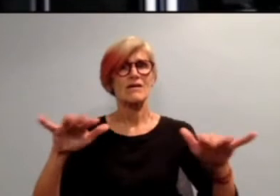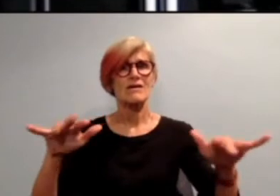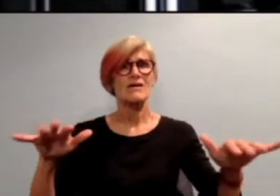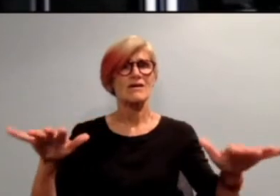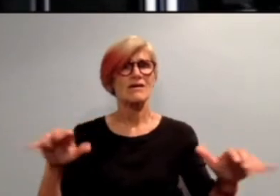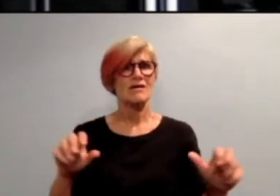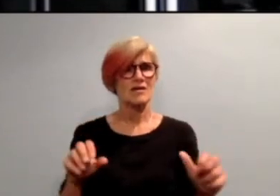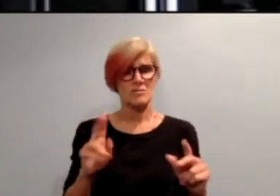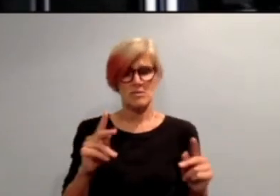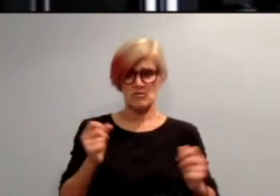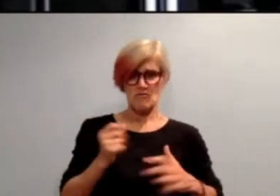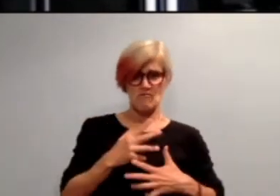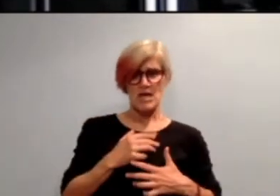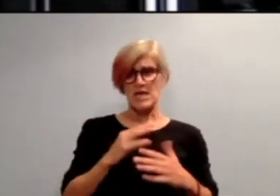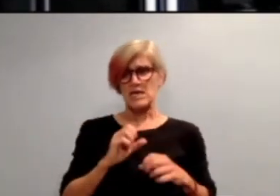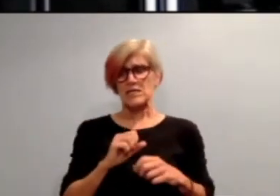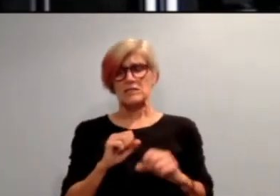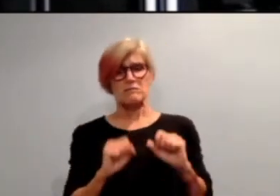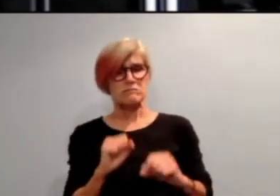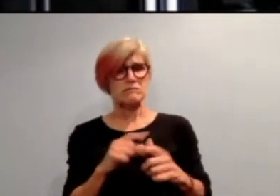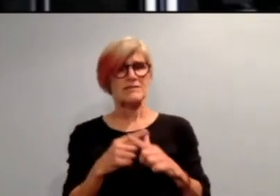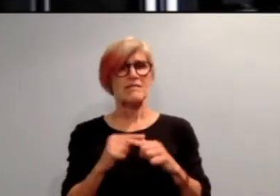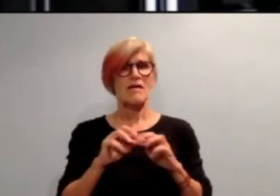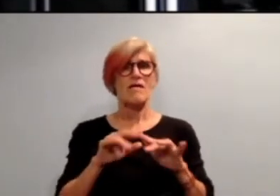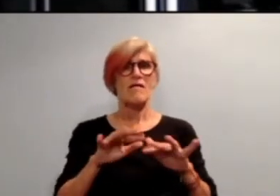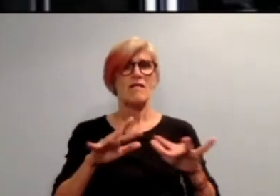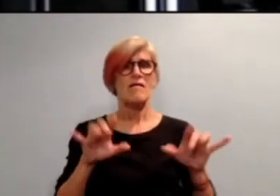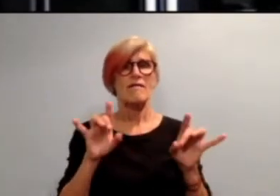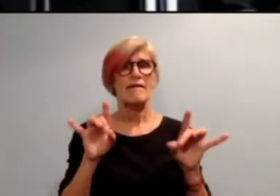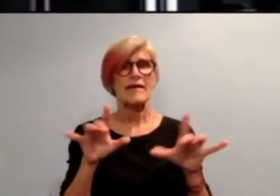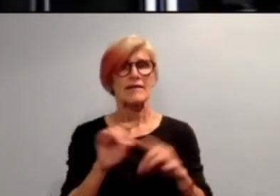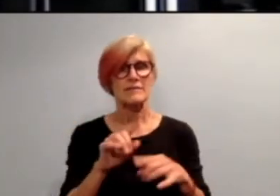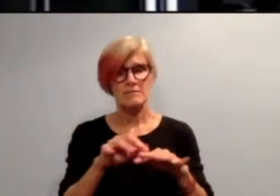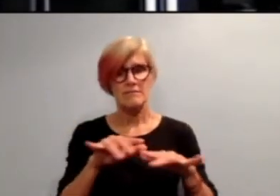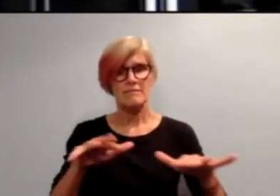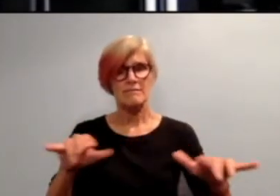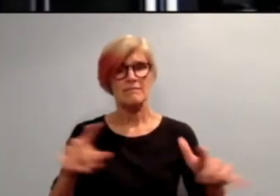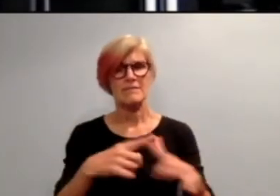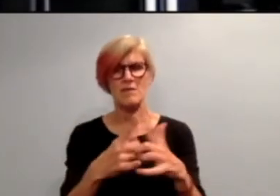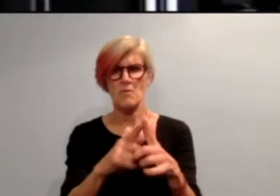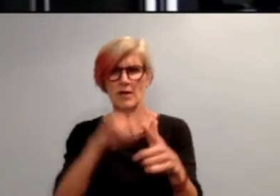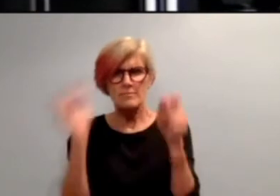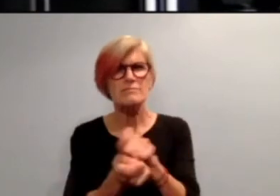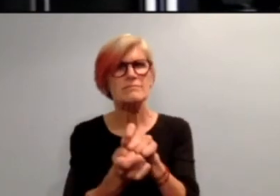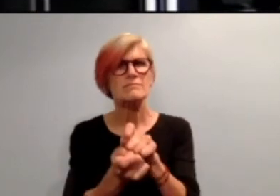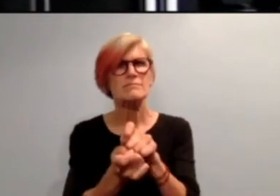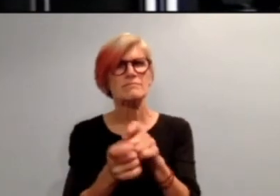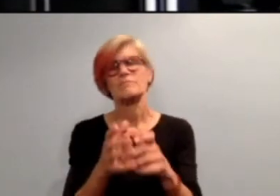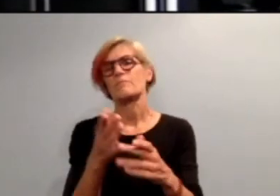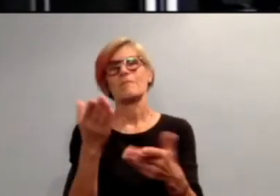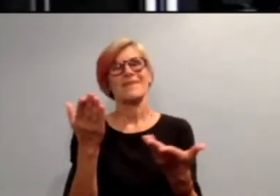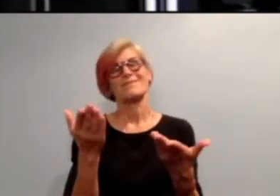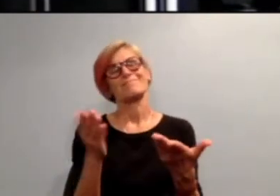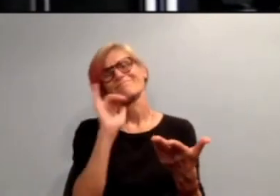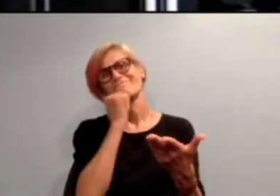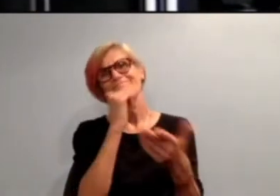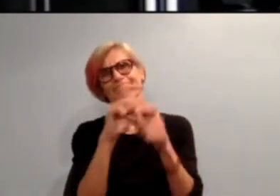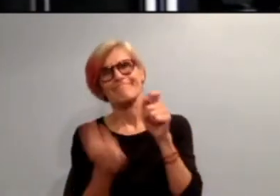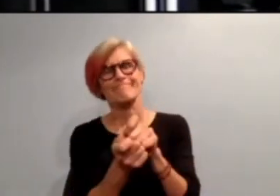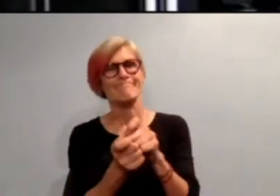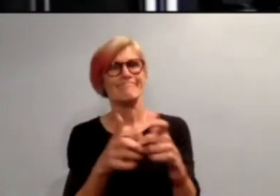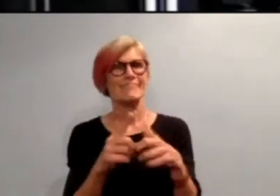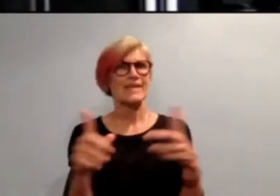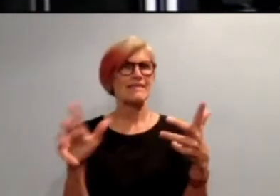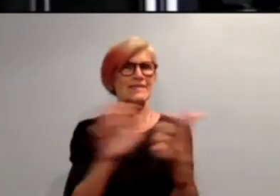and insecurities. Those individuals then seek retribution that might be misguided in